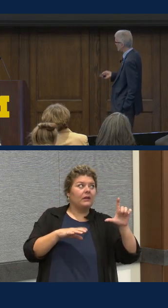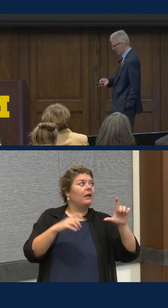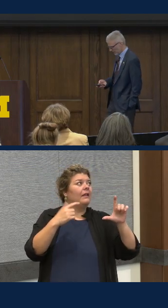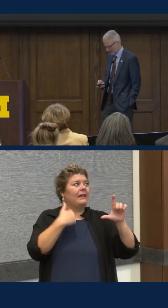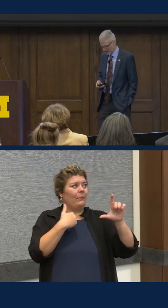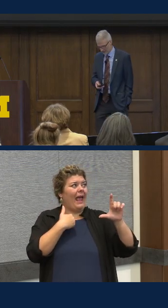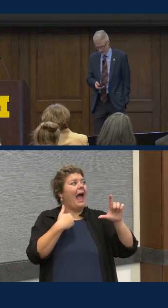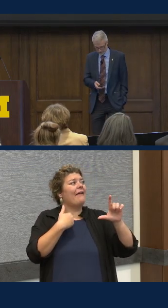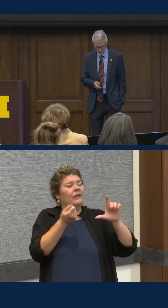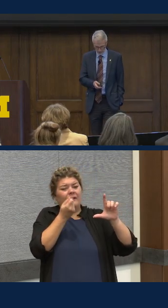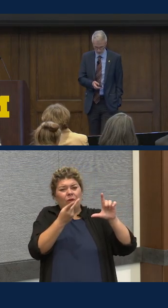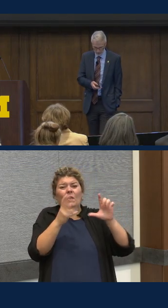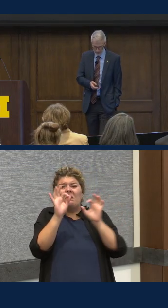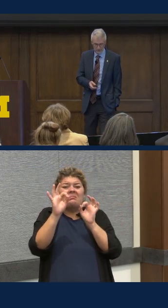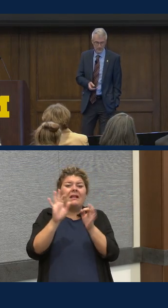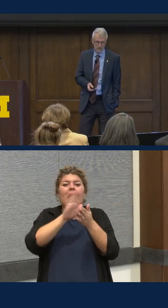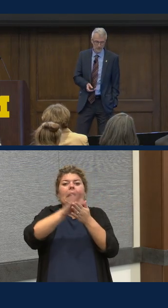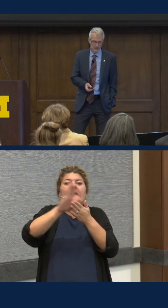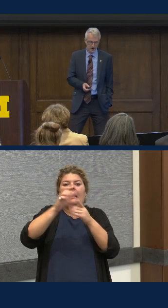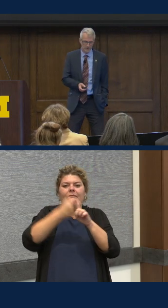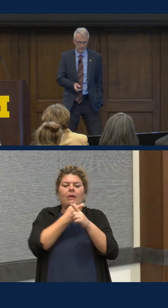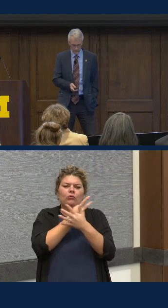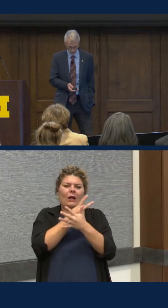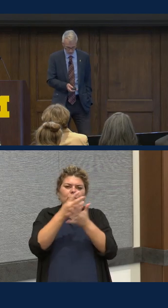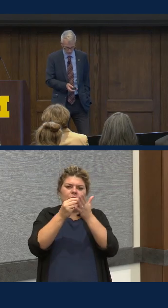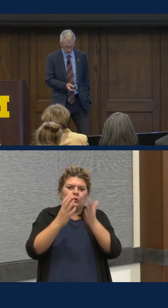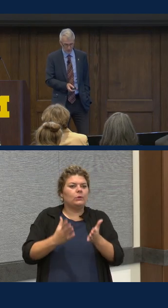are cleaned up by my former graduate students'